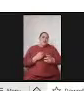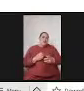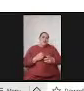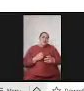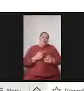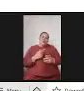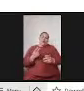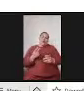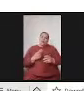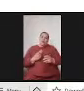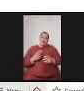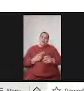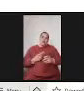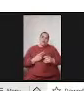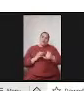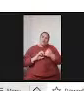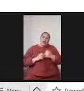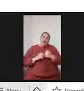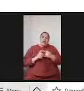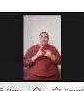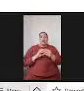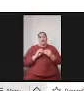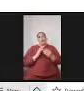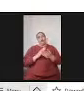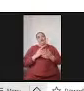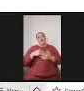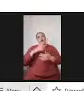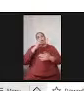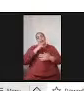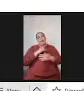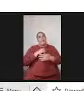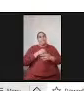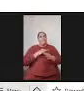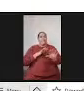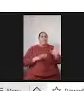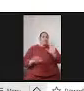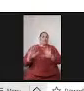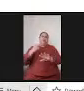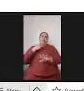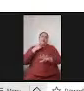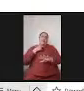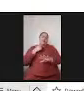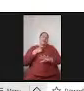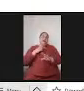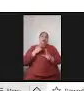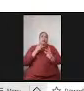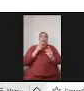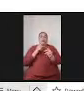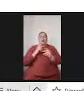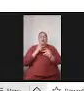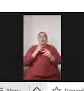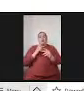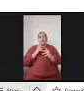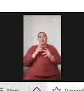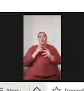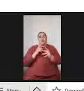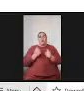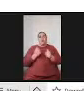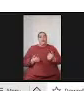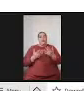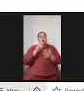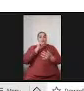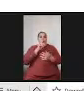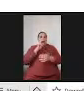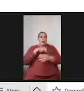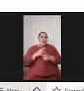also trying to make sure that we don't shortchange the service that we have to